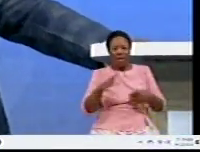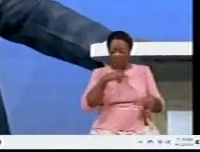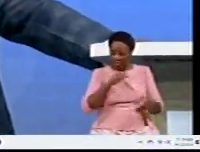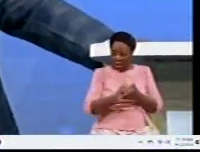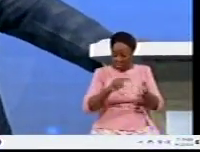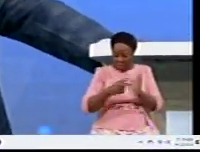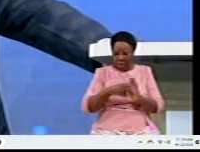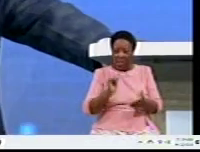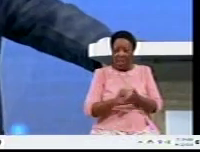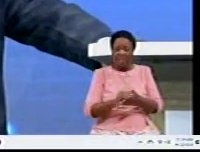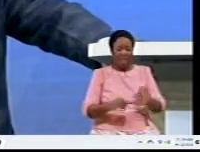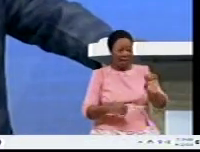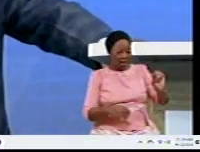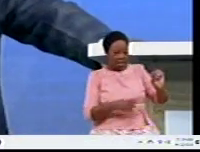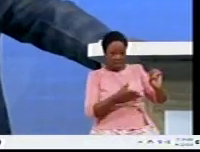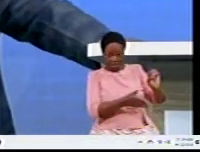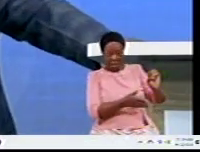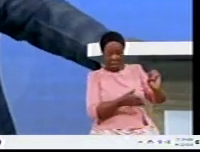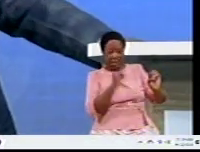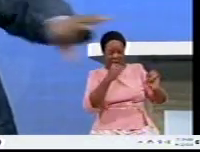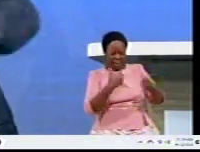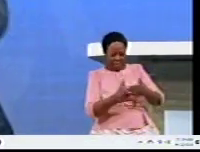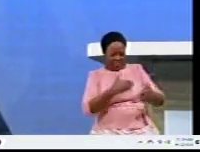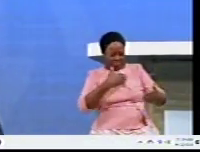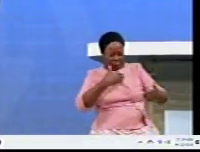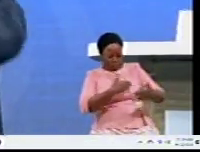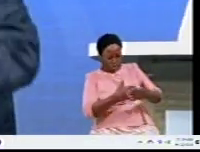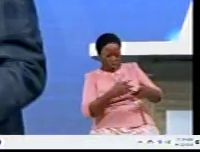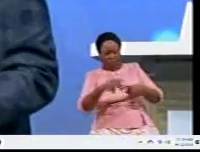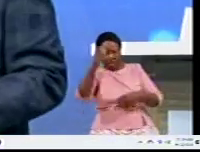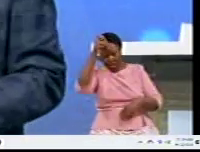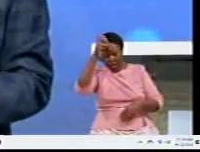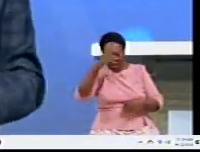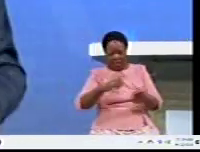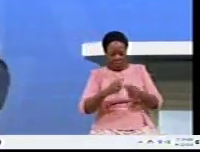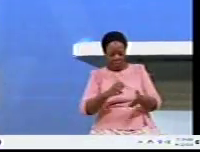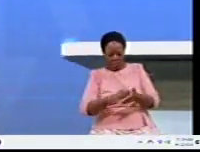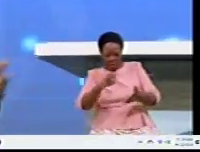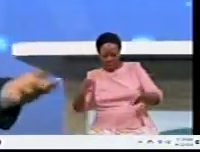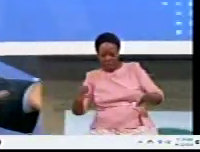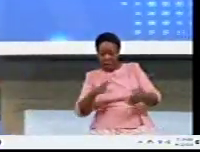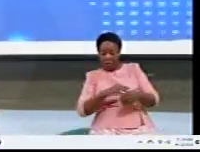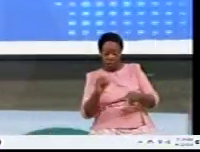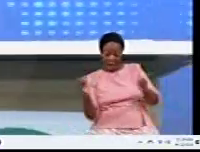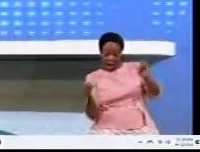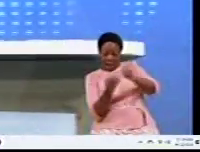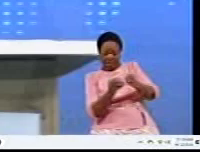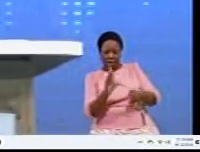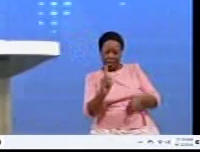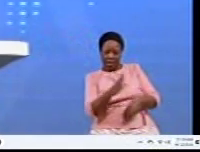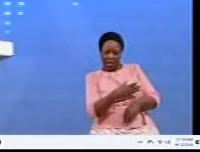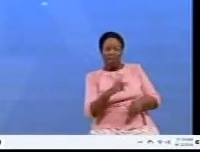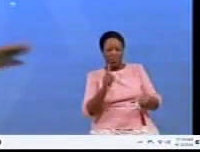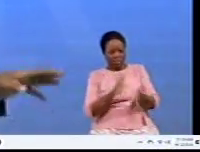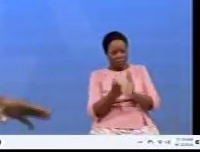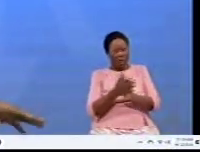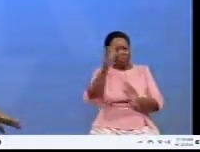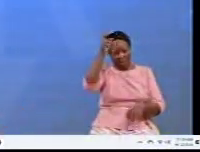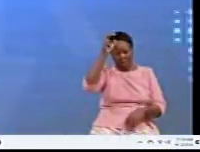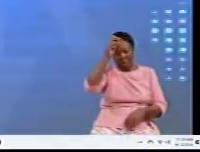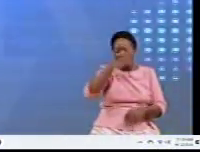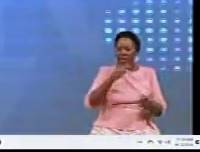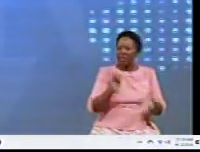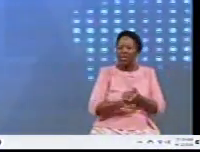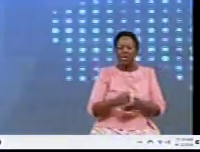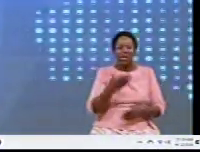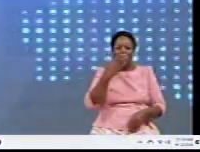devil. If you put a D there, it becomes devil. And the evil life, it does